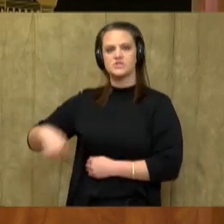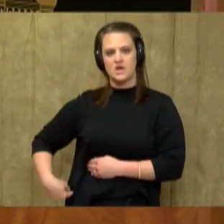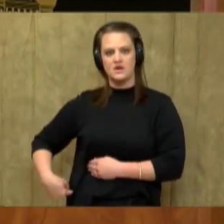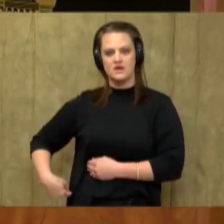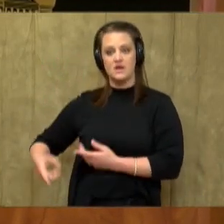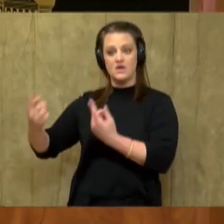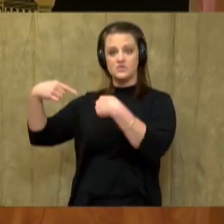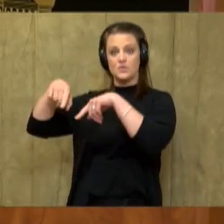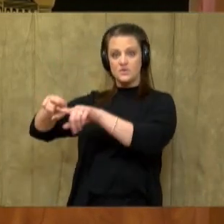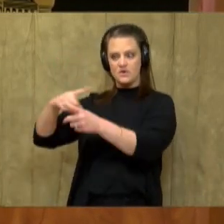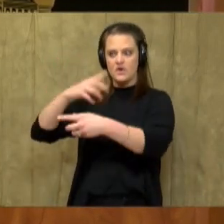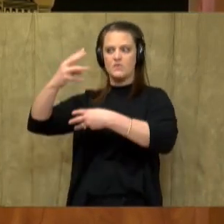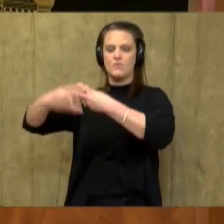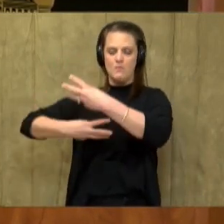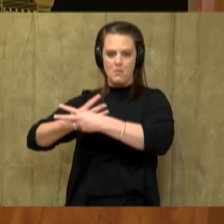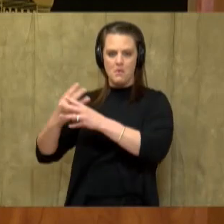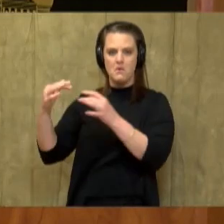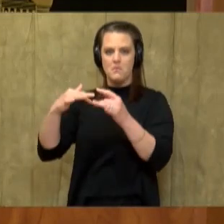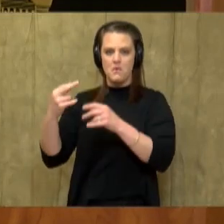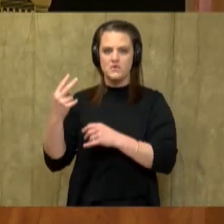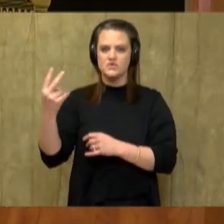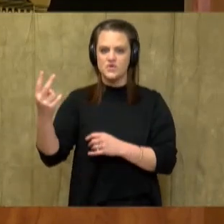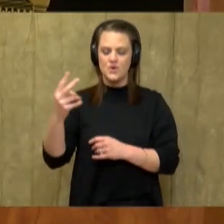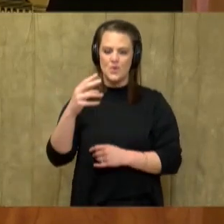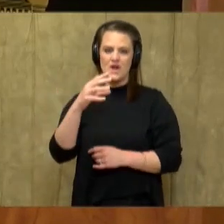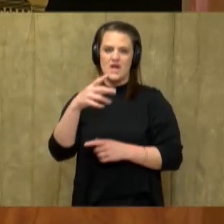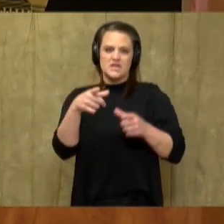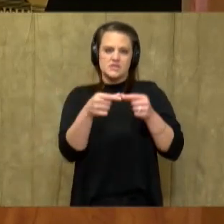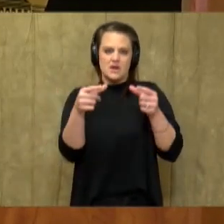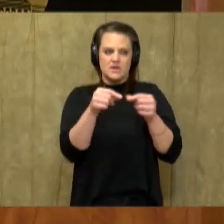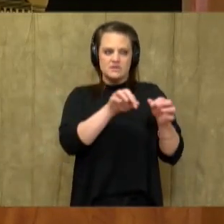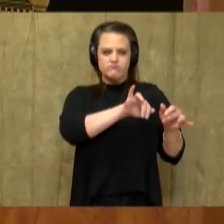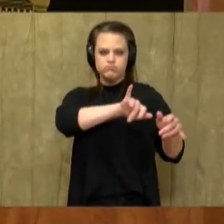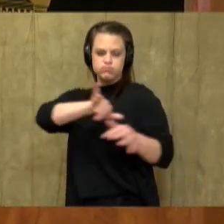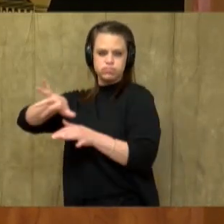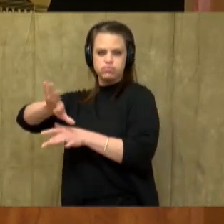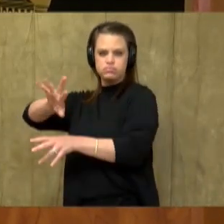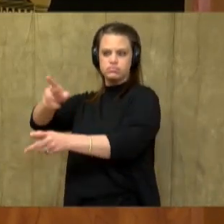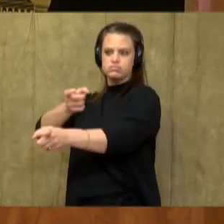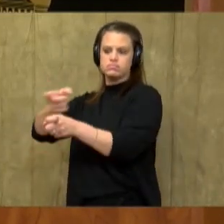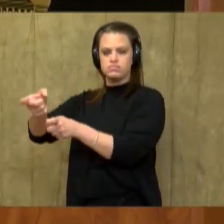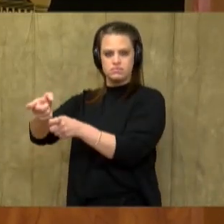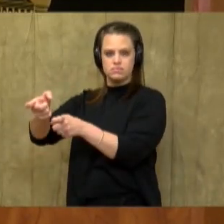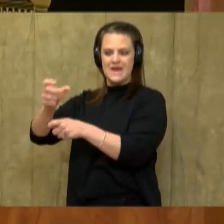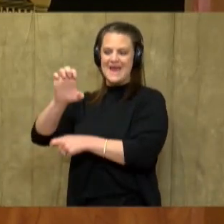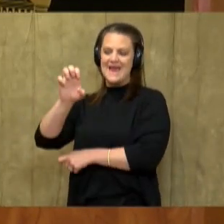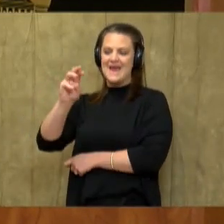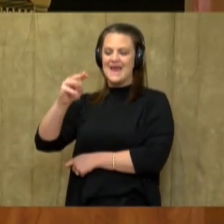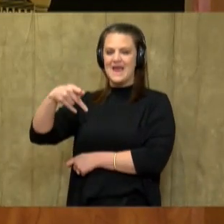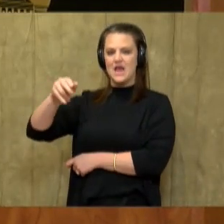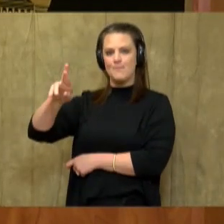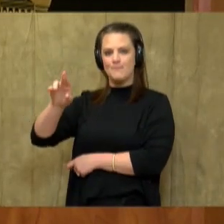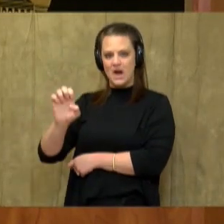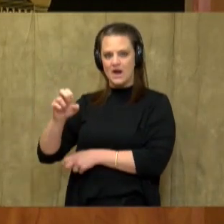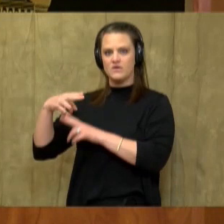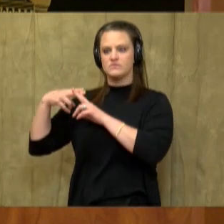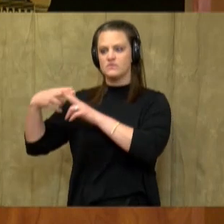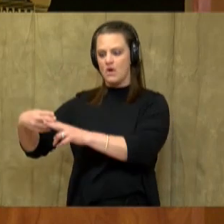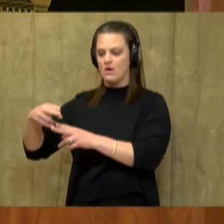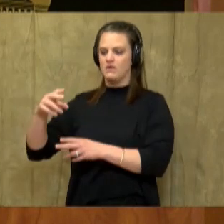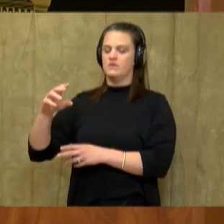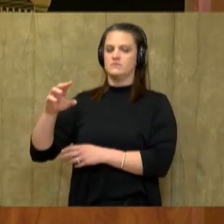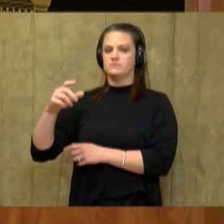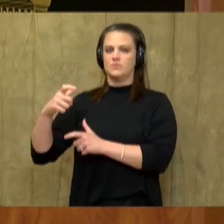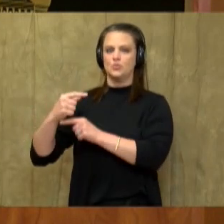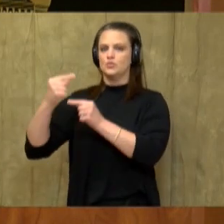II invaded this entire area of the world. And if you'll remember back, their empire was called the Greater East Asian Co-Prosperity Sphere.